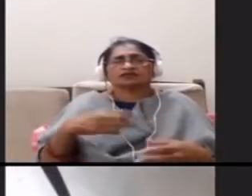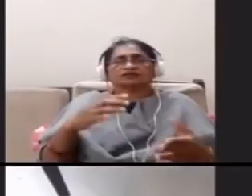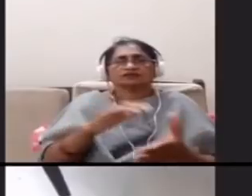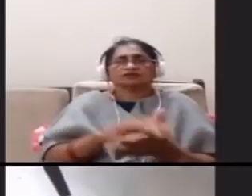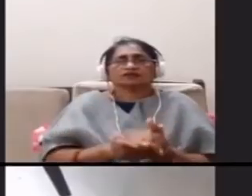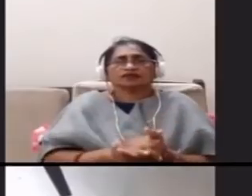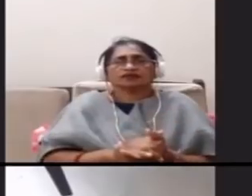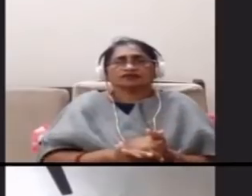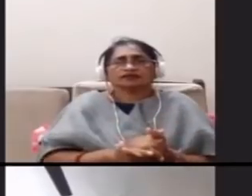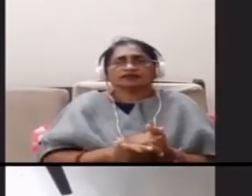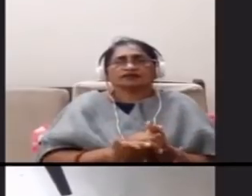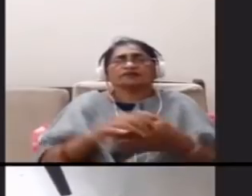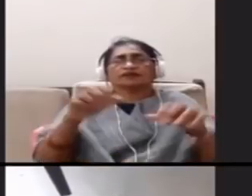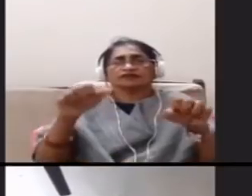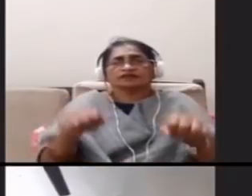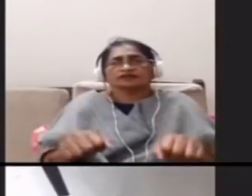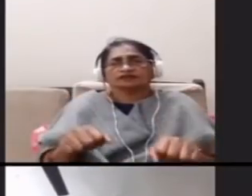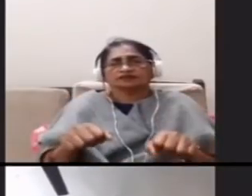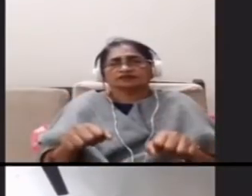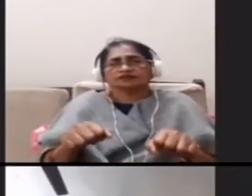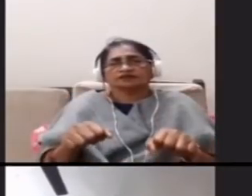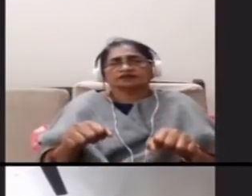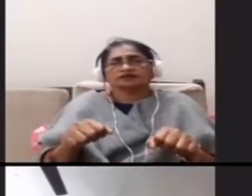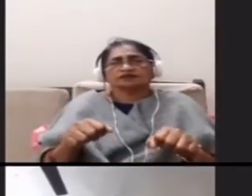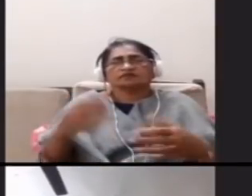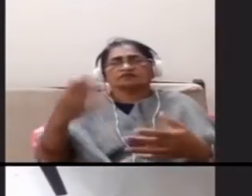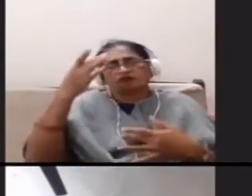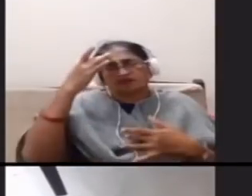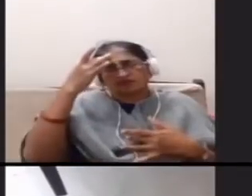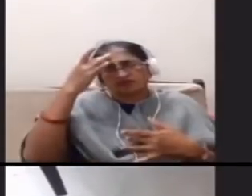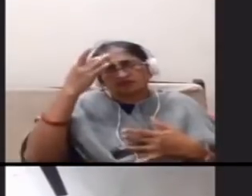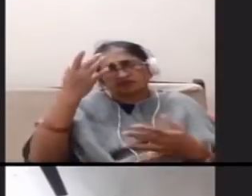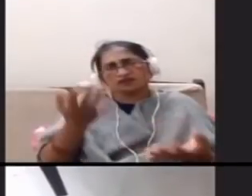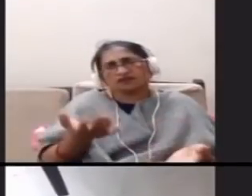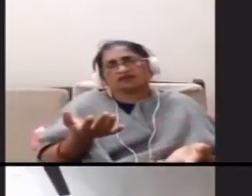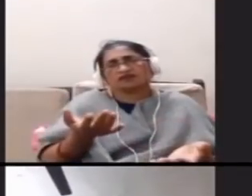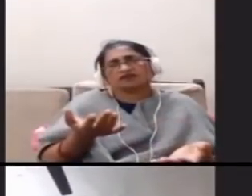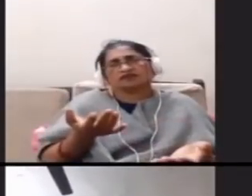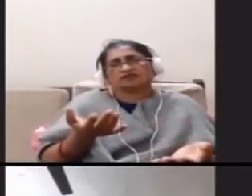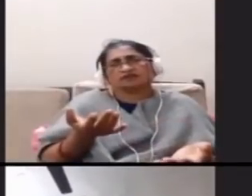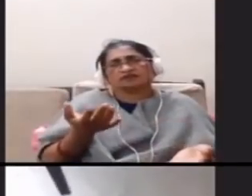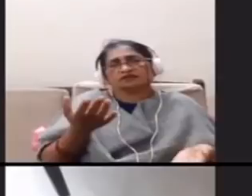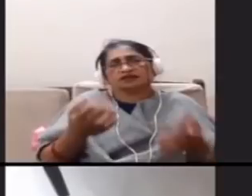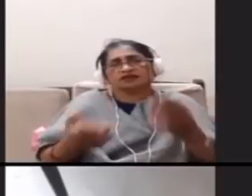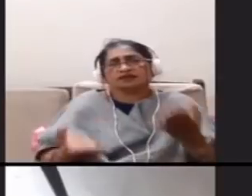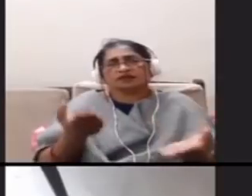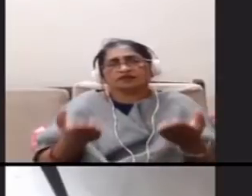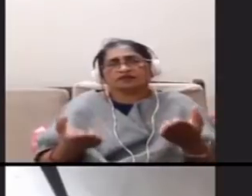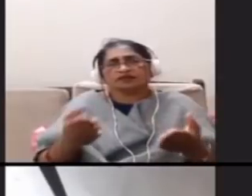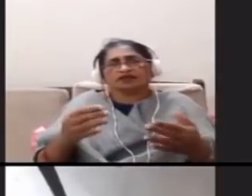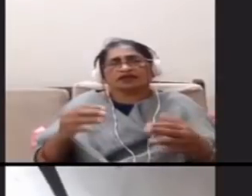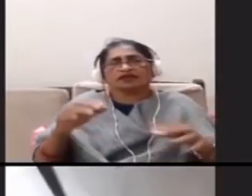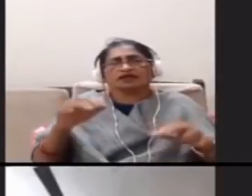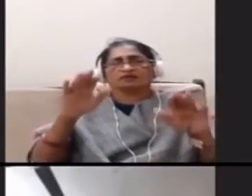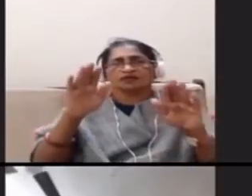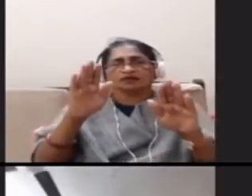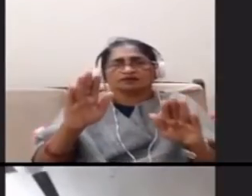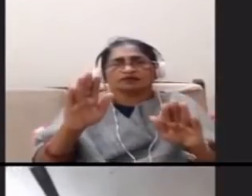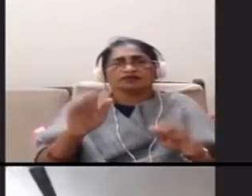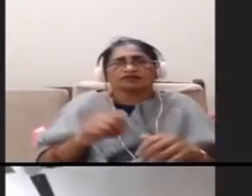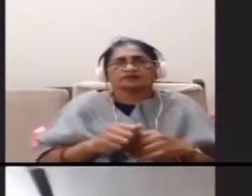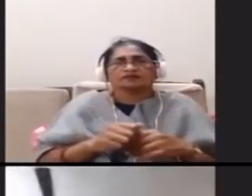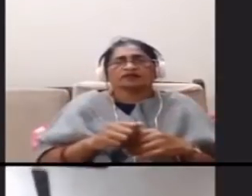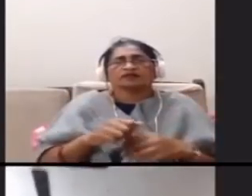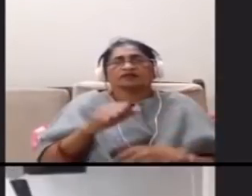where disability is equated to sickness, or rather, on the other hand, people are told that they can only be blessed by helping working people